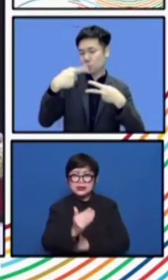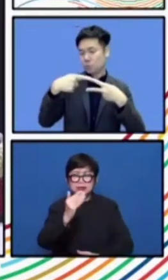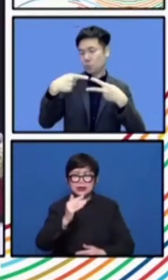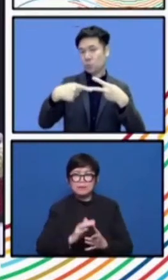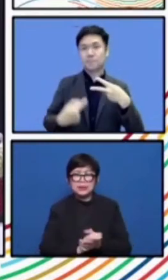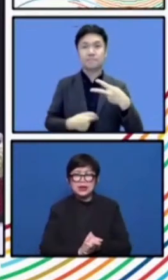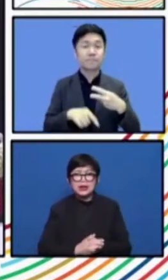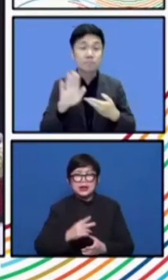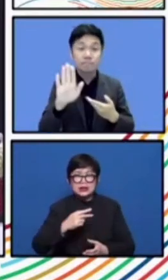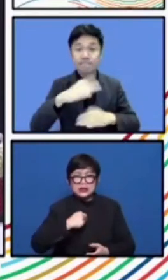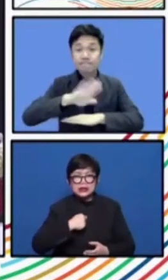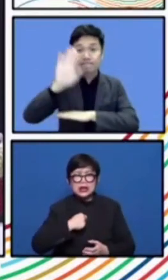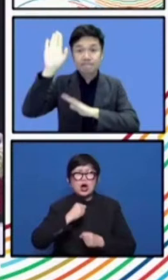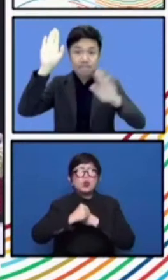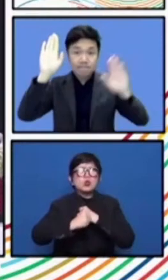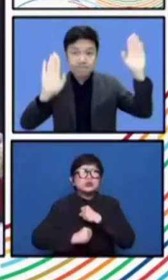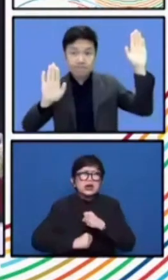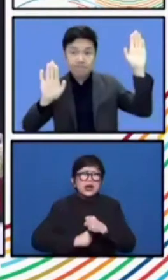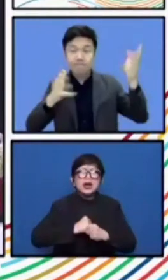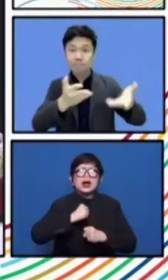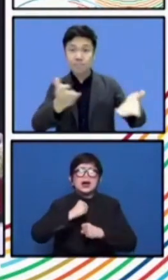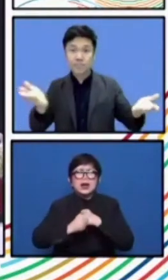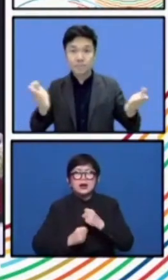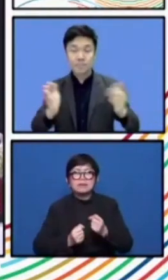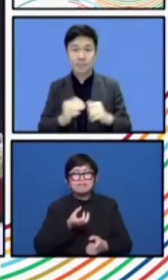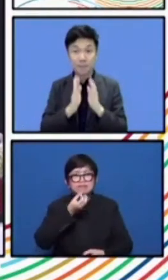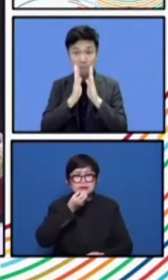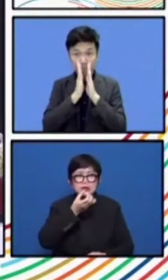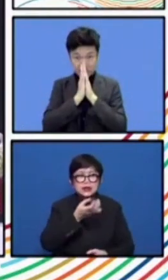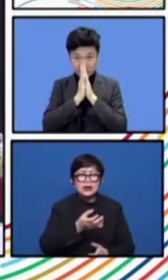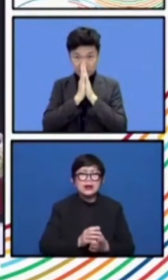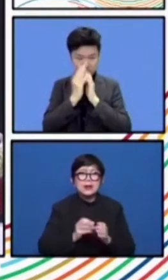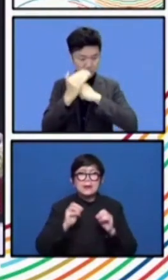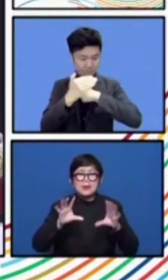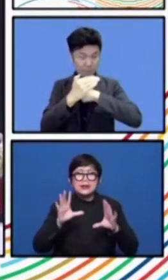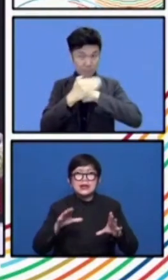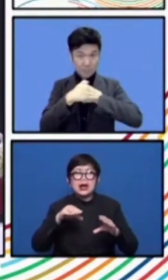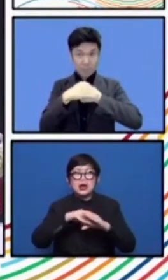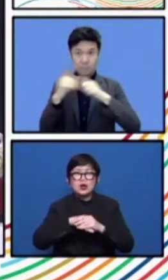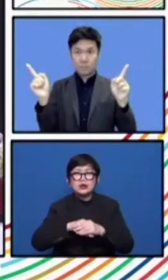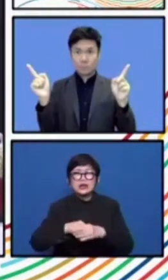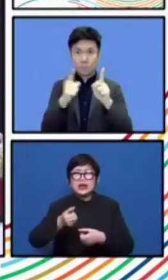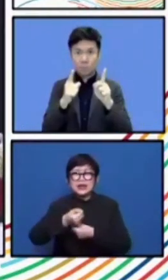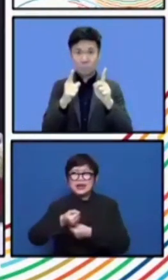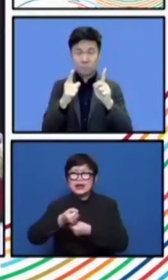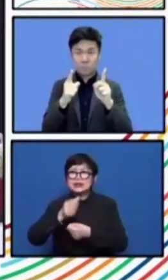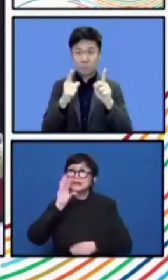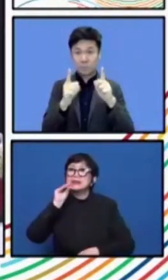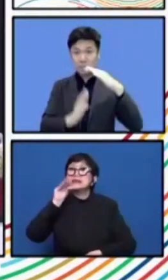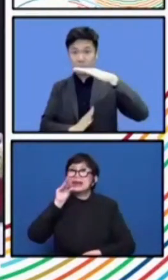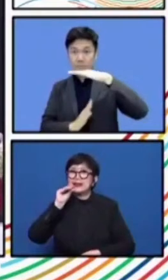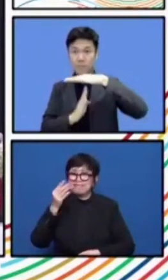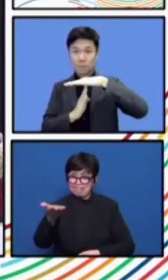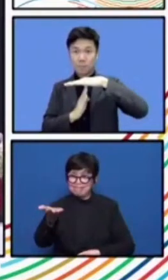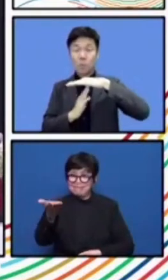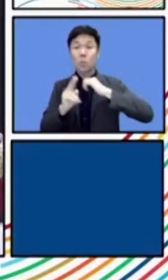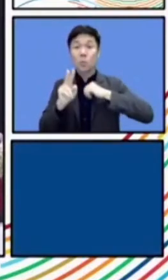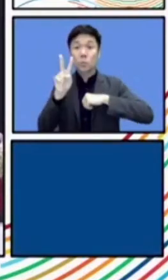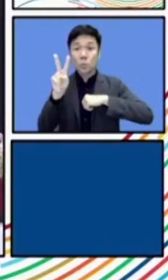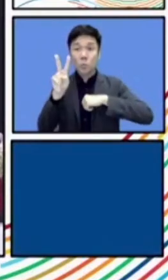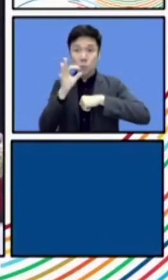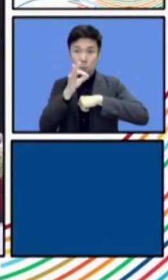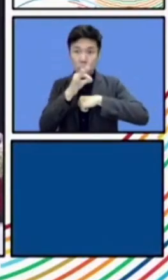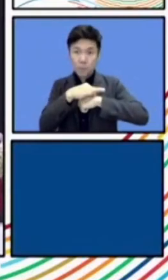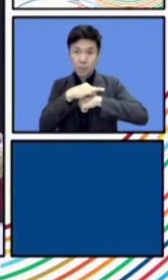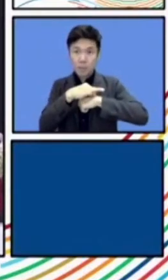I request you to keep your intervention succinct not longer than two minutes each I will first invite